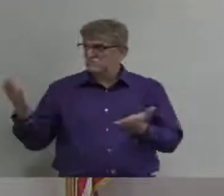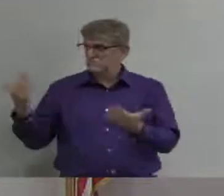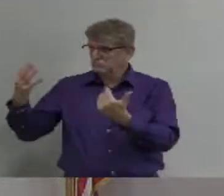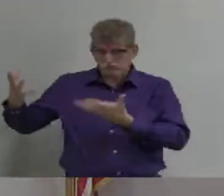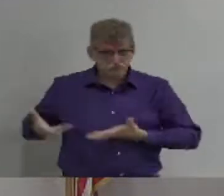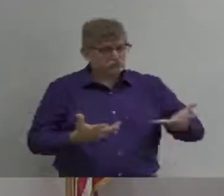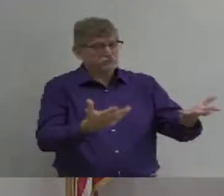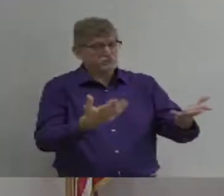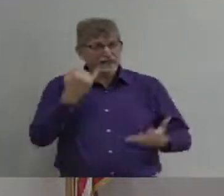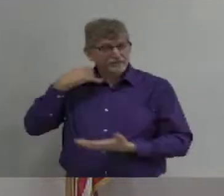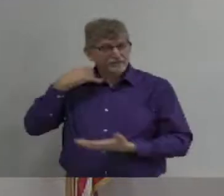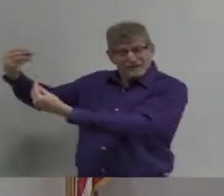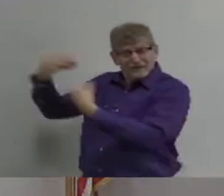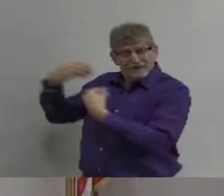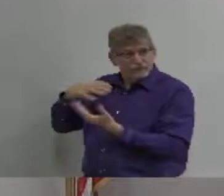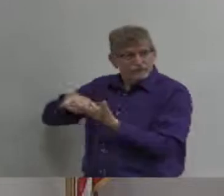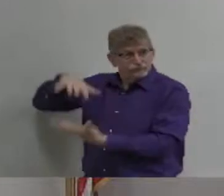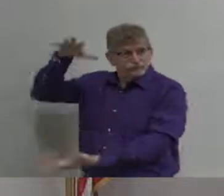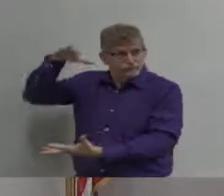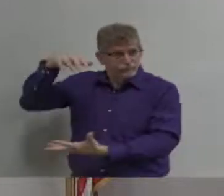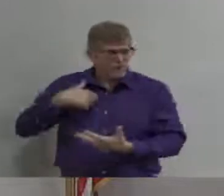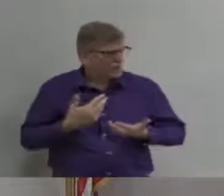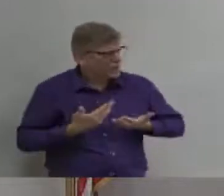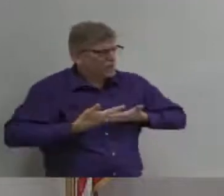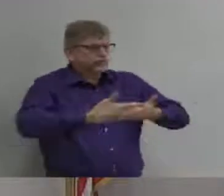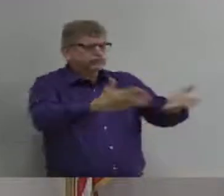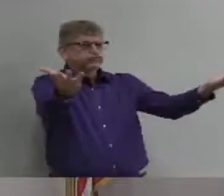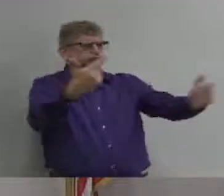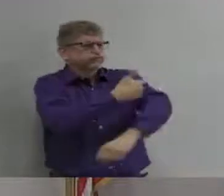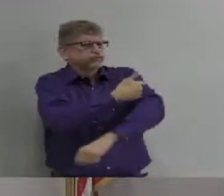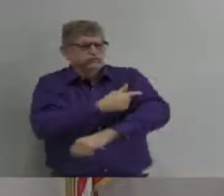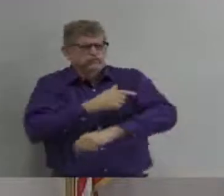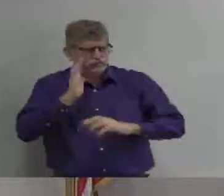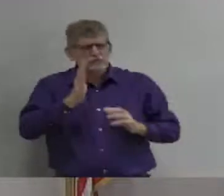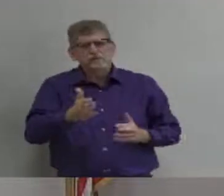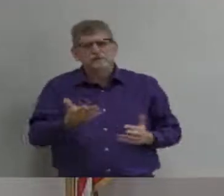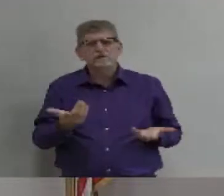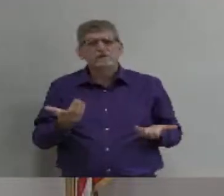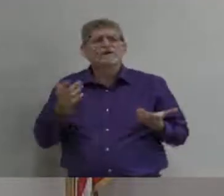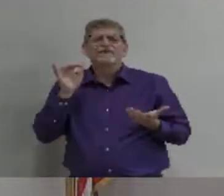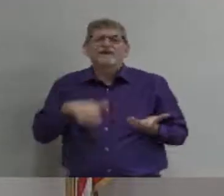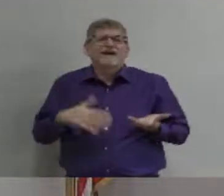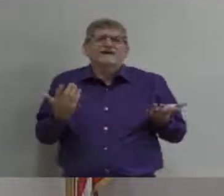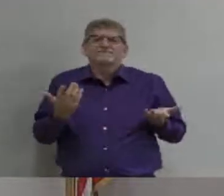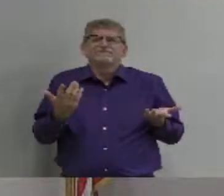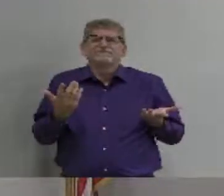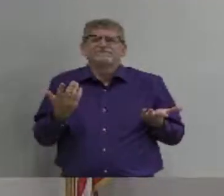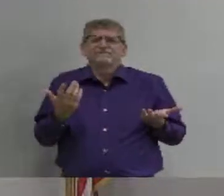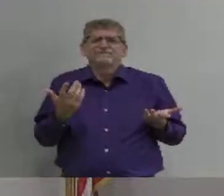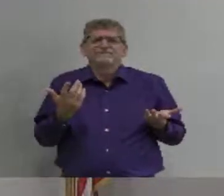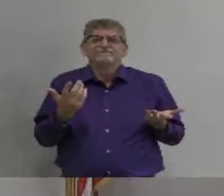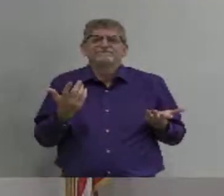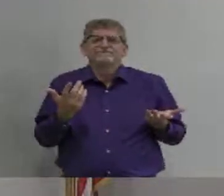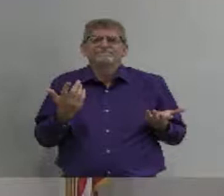for. That's the one component that determines how many people we can vaccinate is